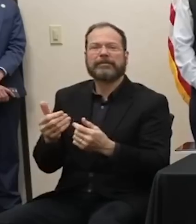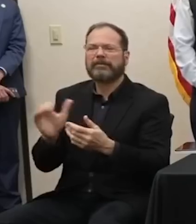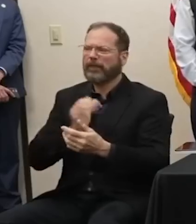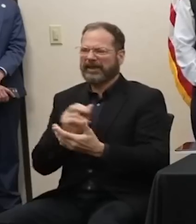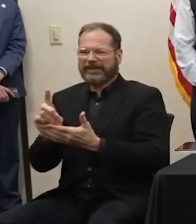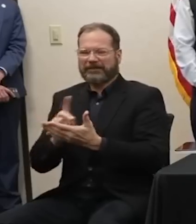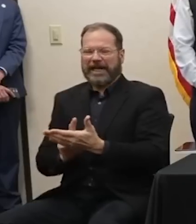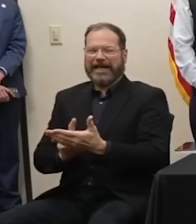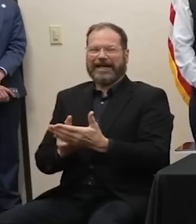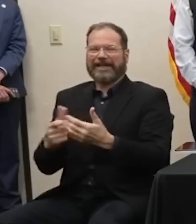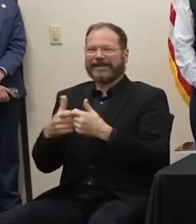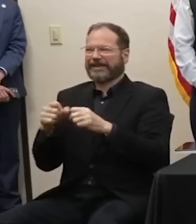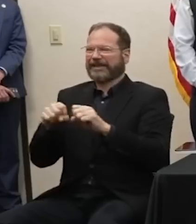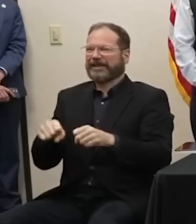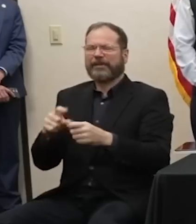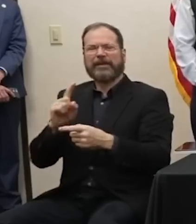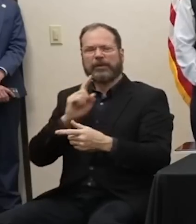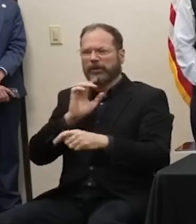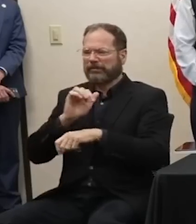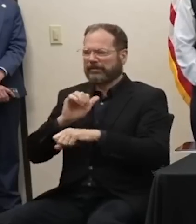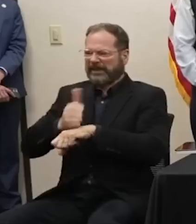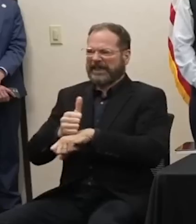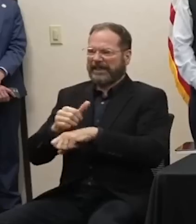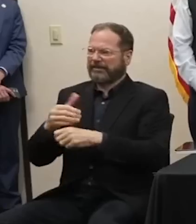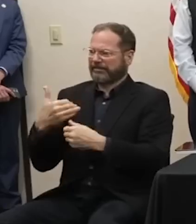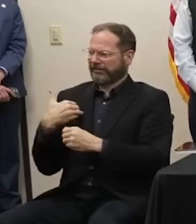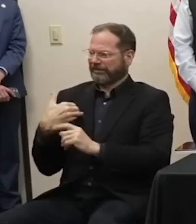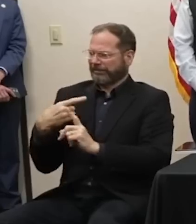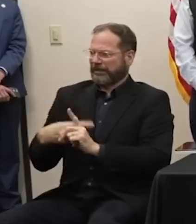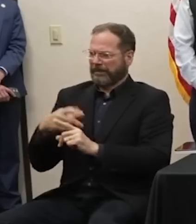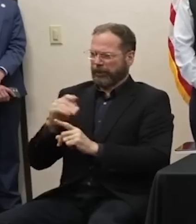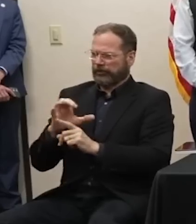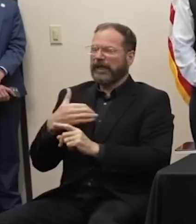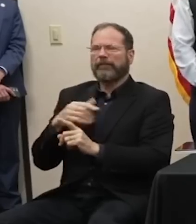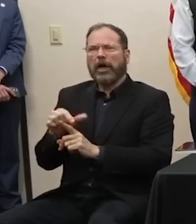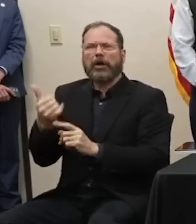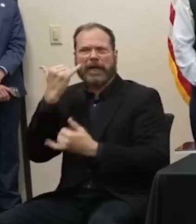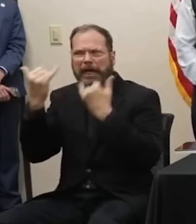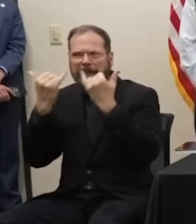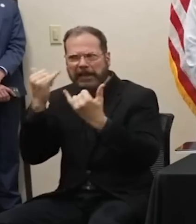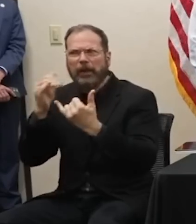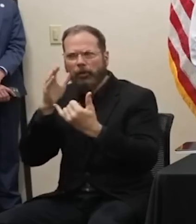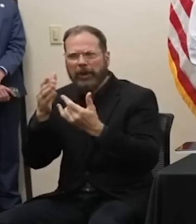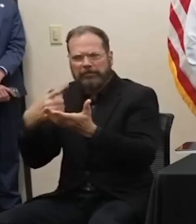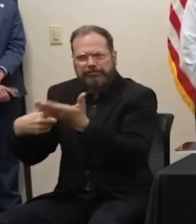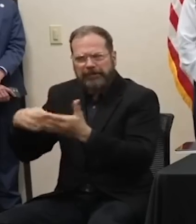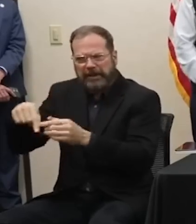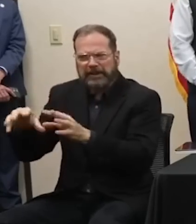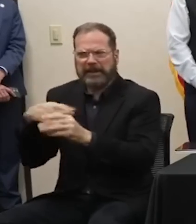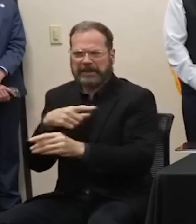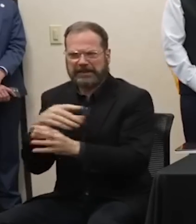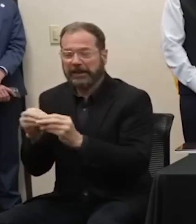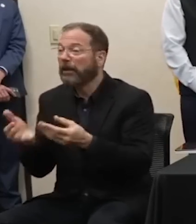that was set out by the PUC earlier this month. There'll be other ideas that will surface this session. Bottom line